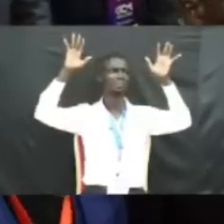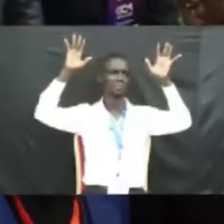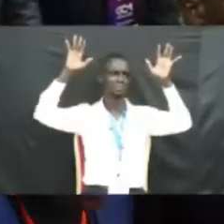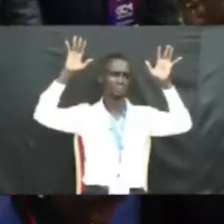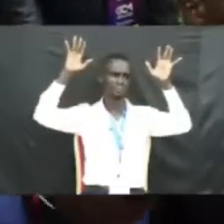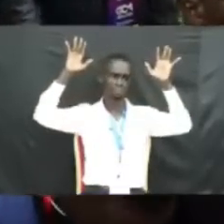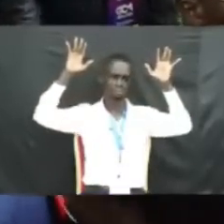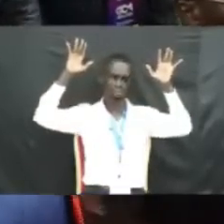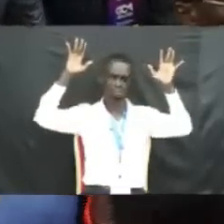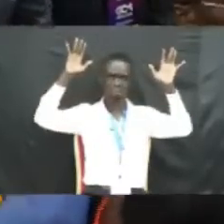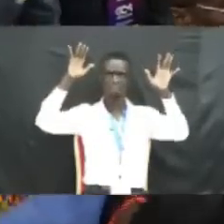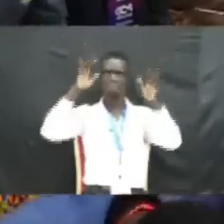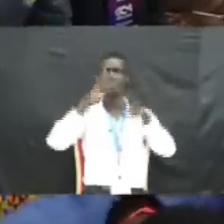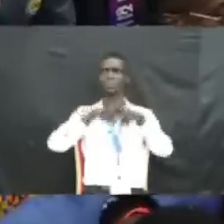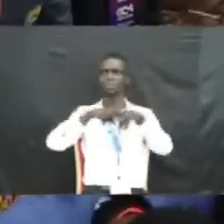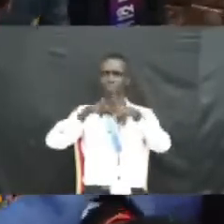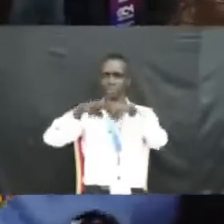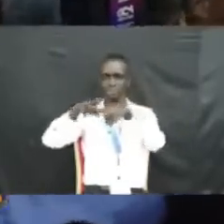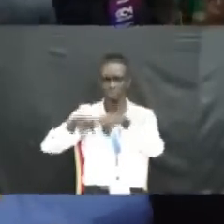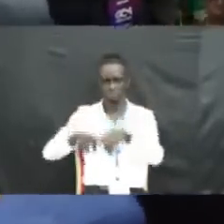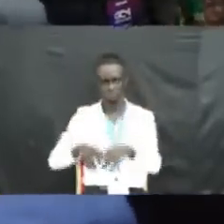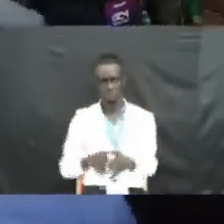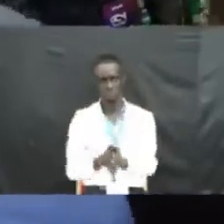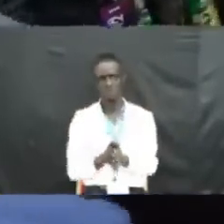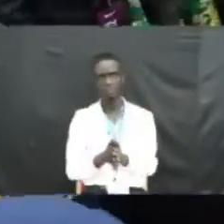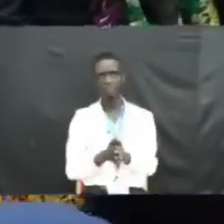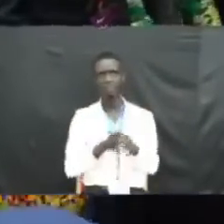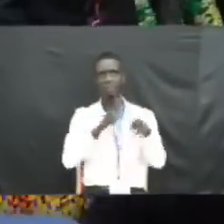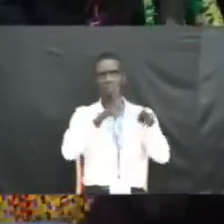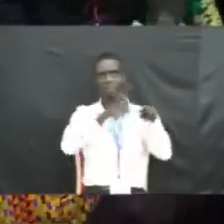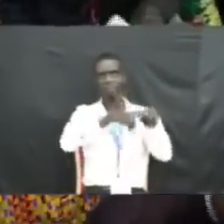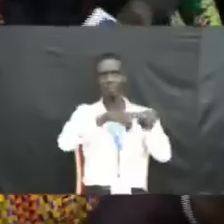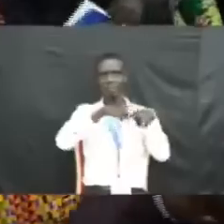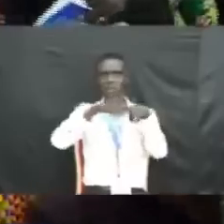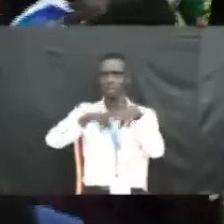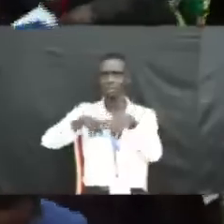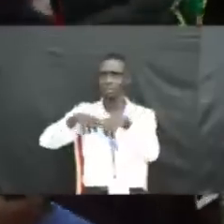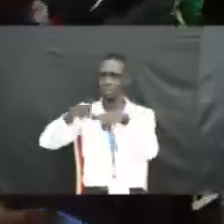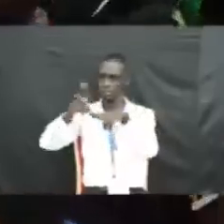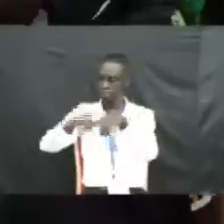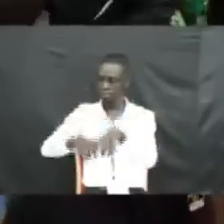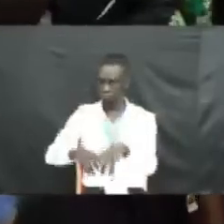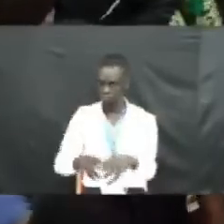Thank you very much. Please let's take our seats